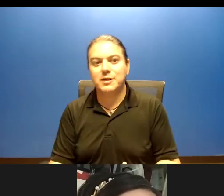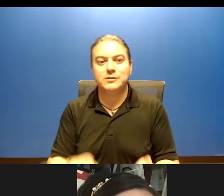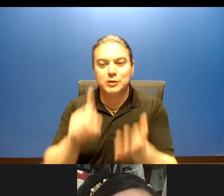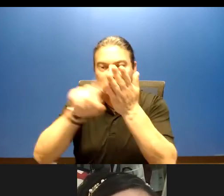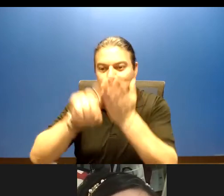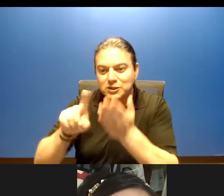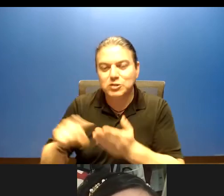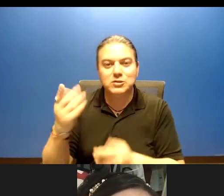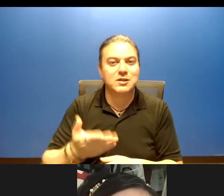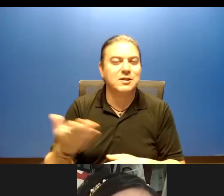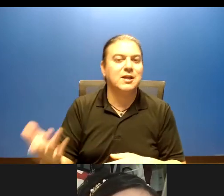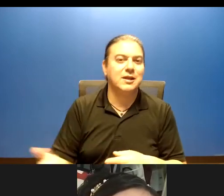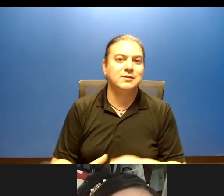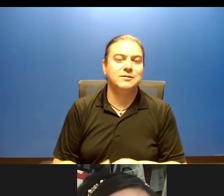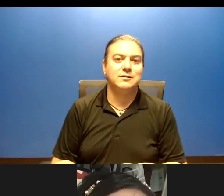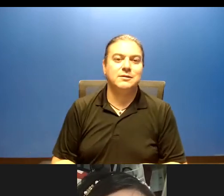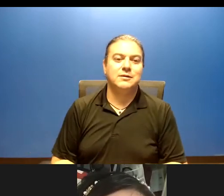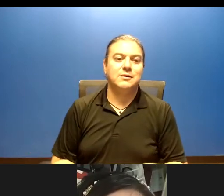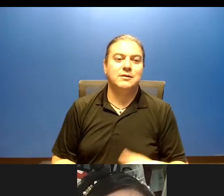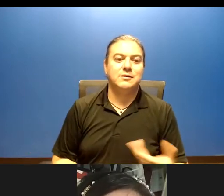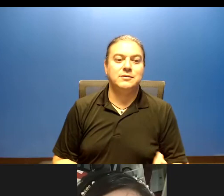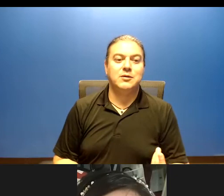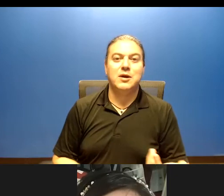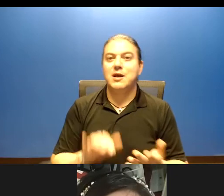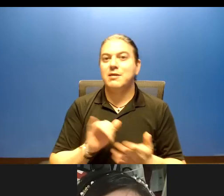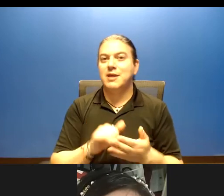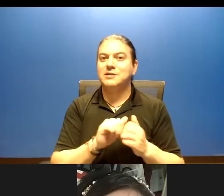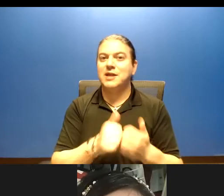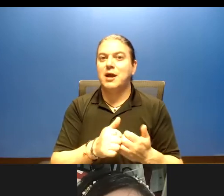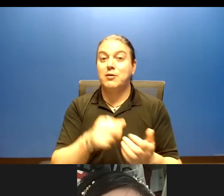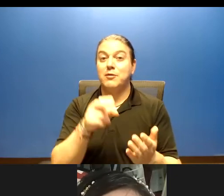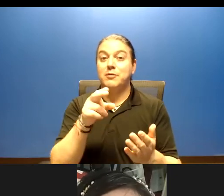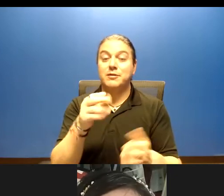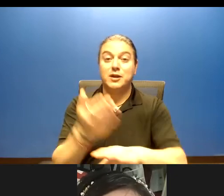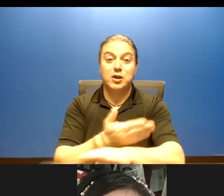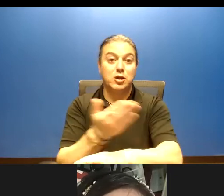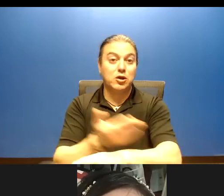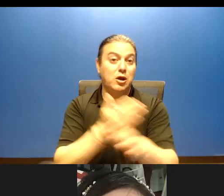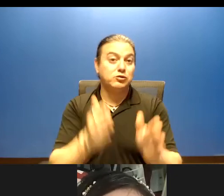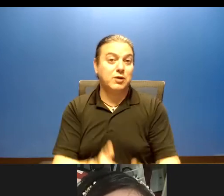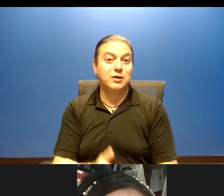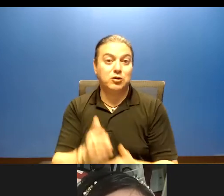That's pretty much how like the contractor part really impacts our lives, because we're waiting on them.